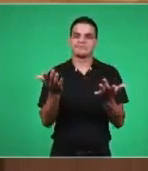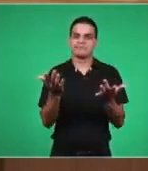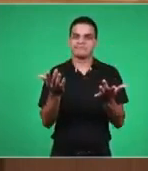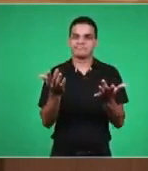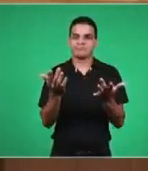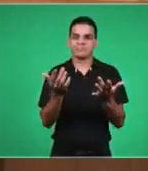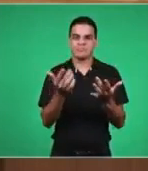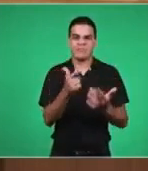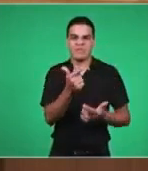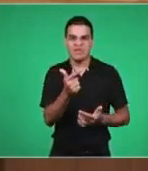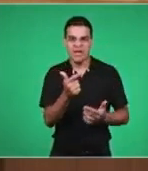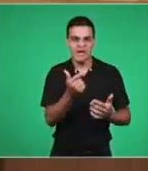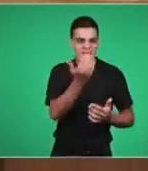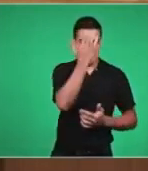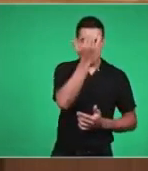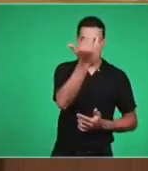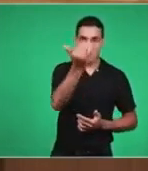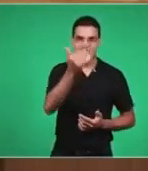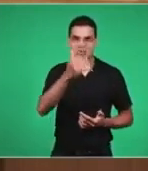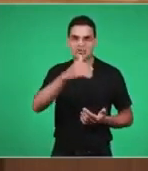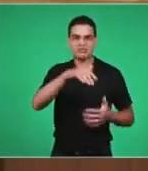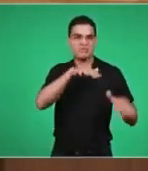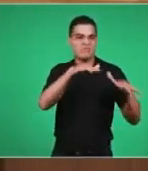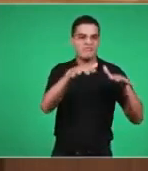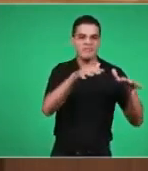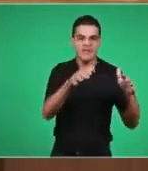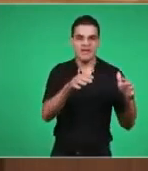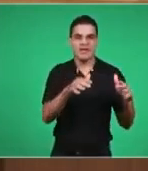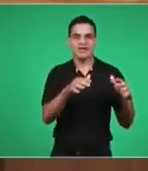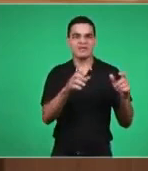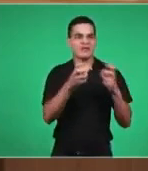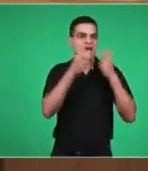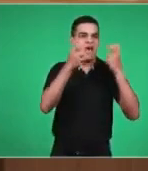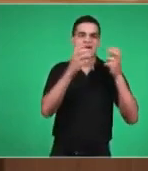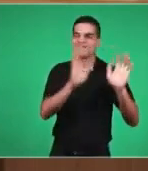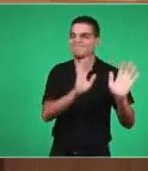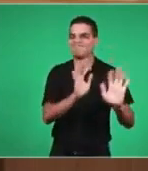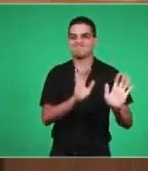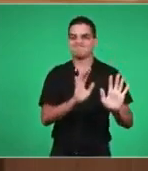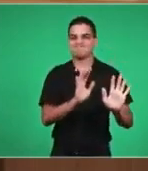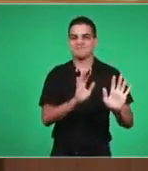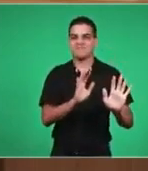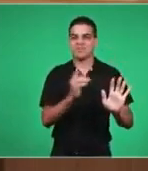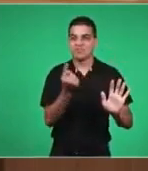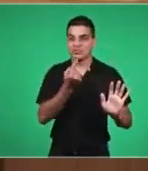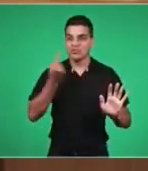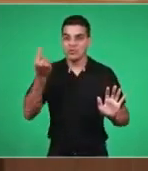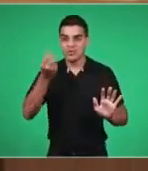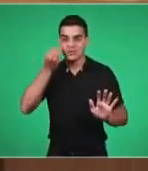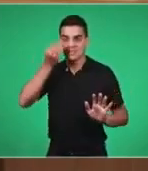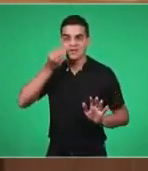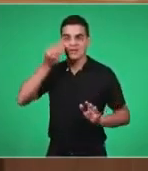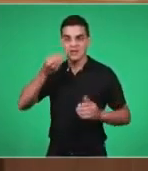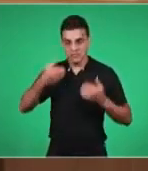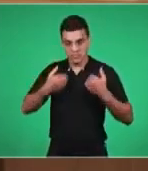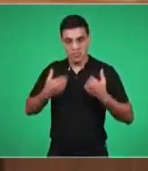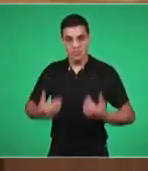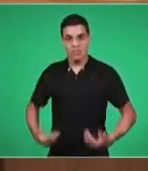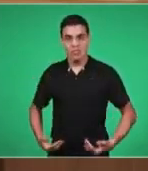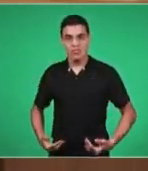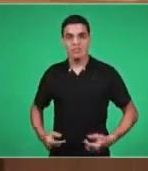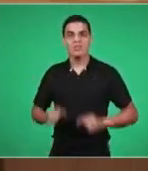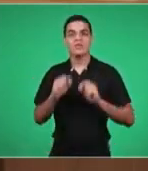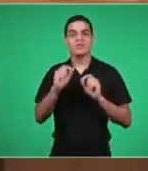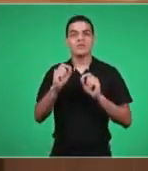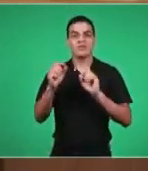So he's not this body that you're in, a body that belongs to God. Even though